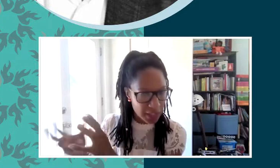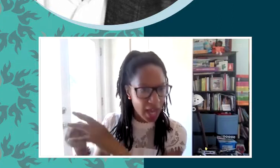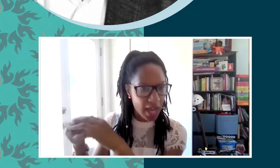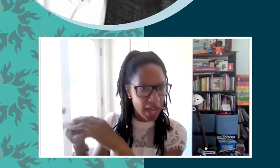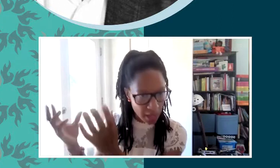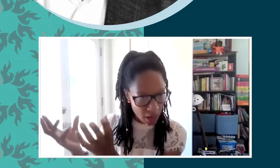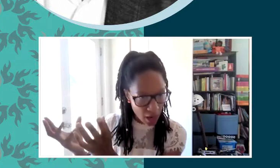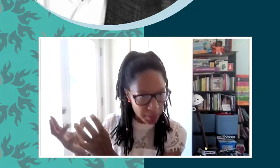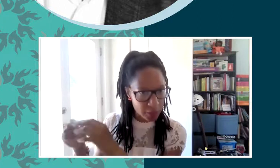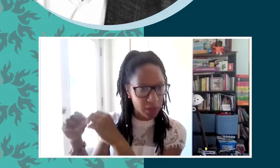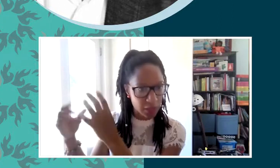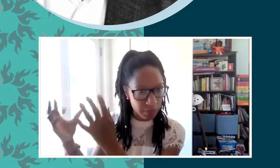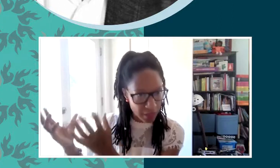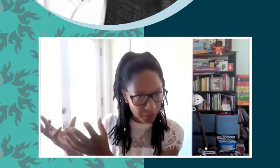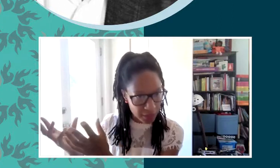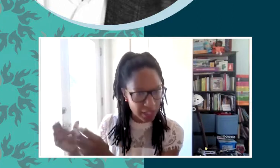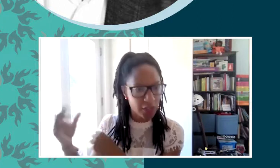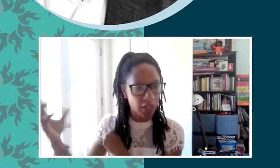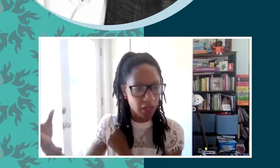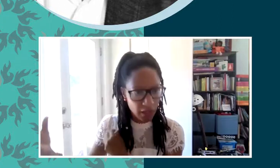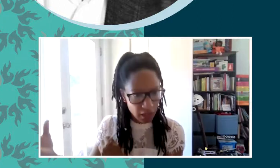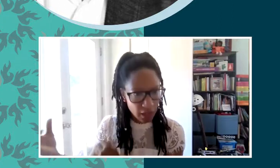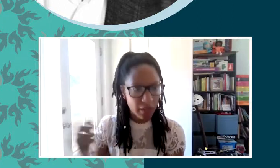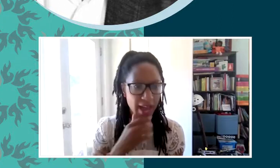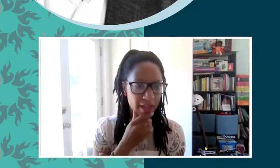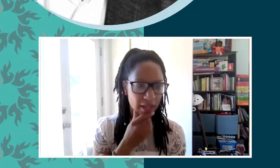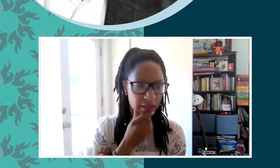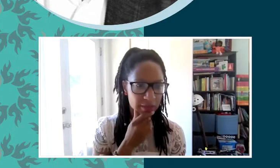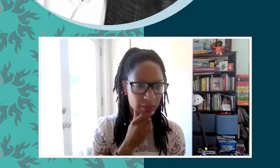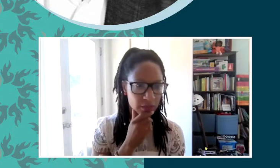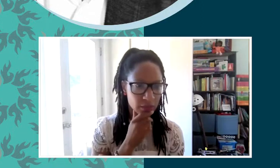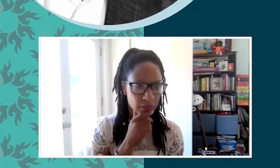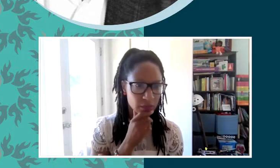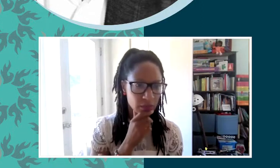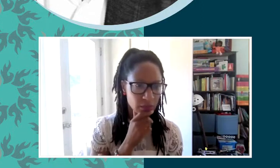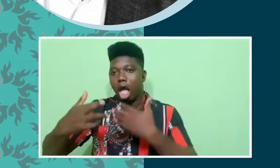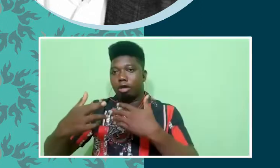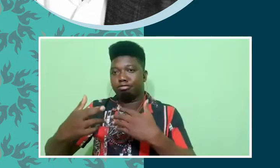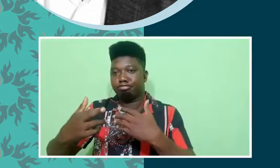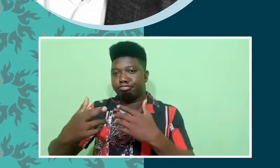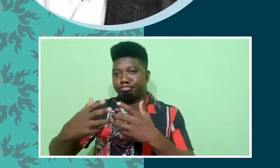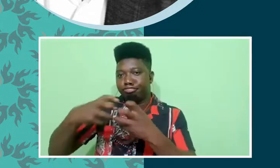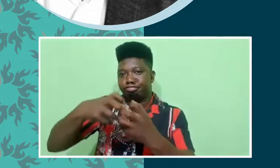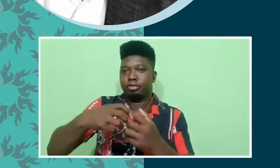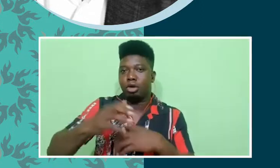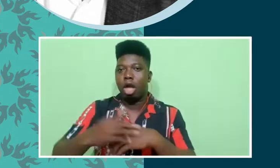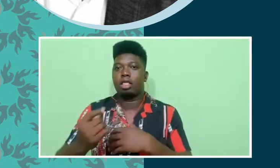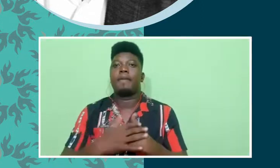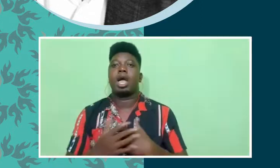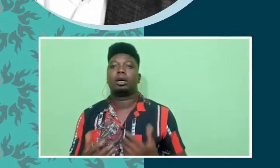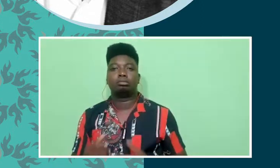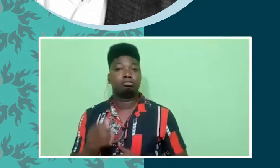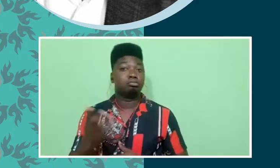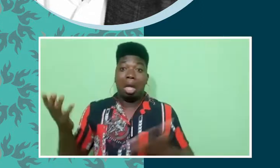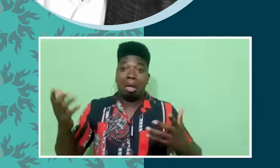abundance of time and opportunity, better retention on the back end? Yeah. Well, some of it we made the case